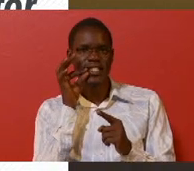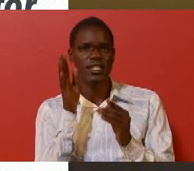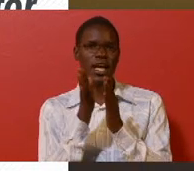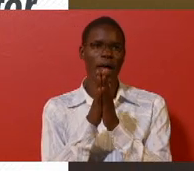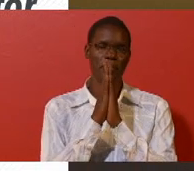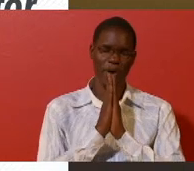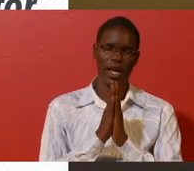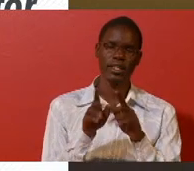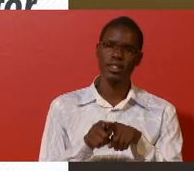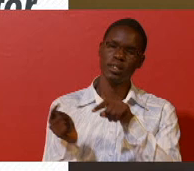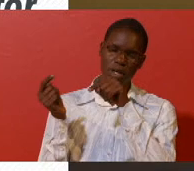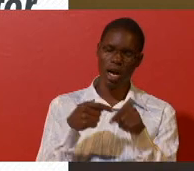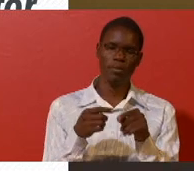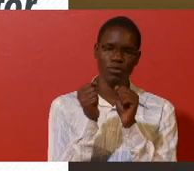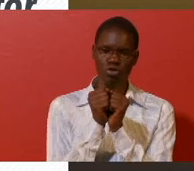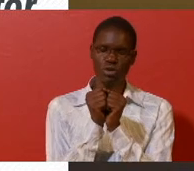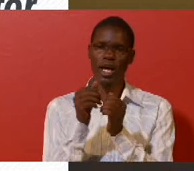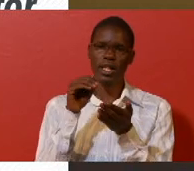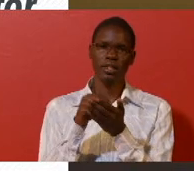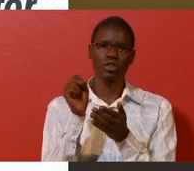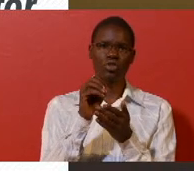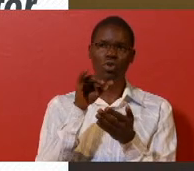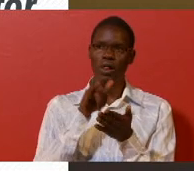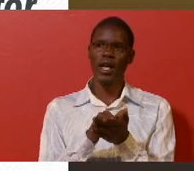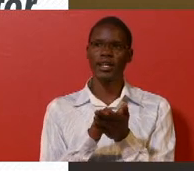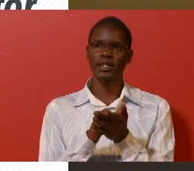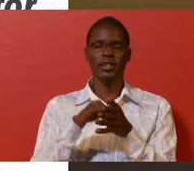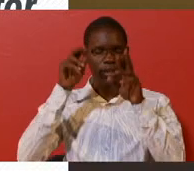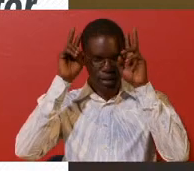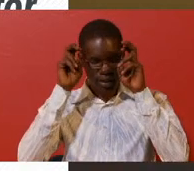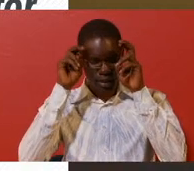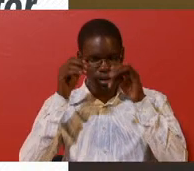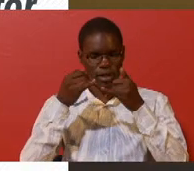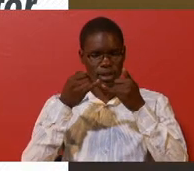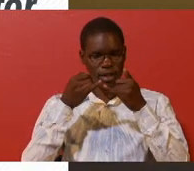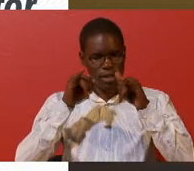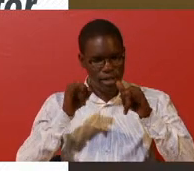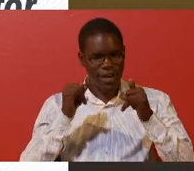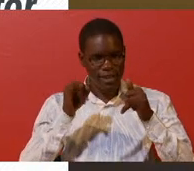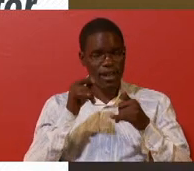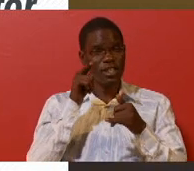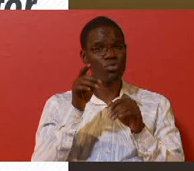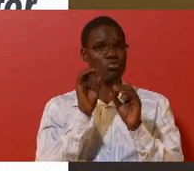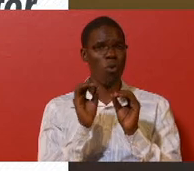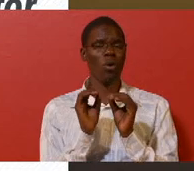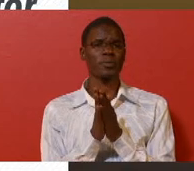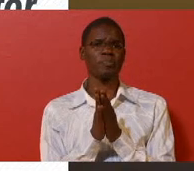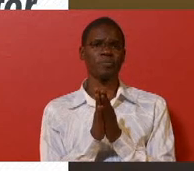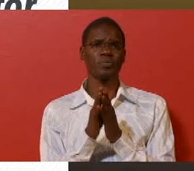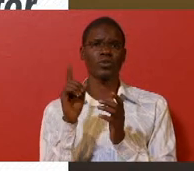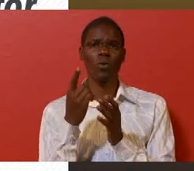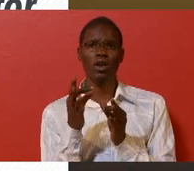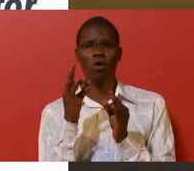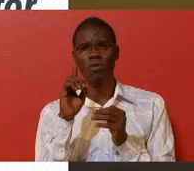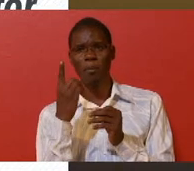come together again so that Satan does not tempt you because of your lack of self-control. It's one of my